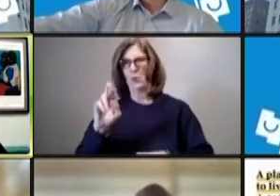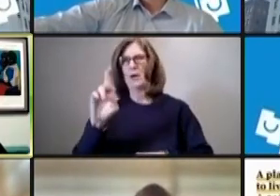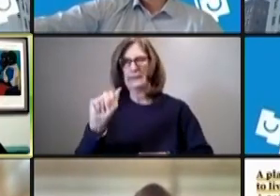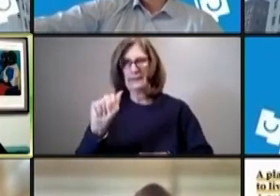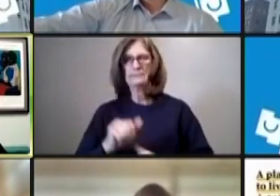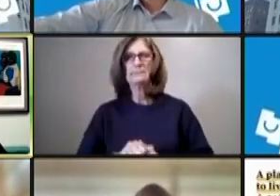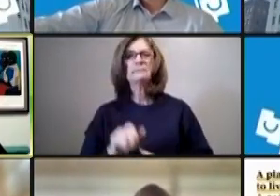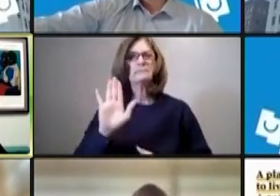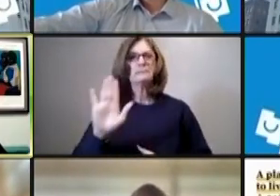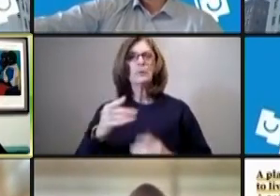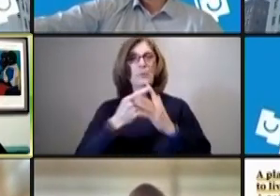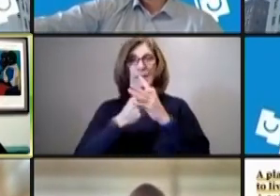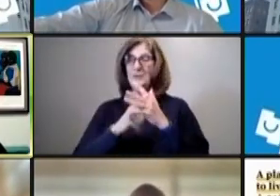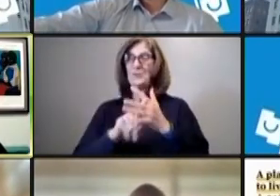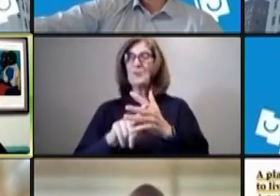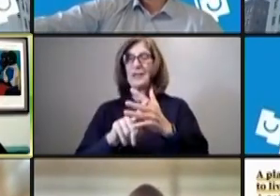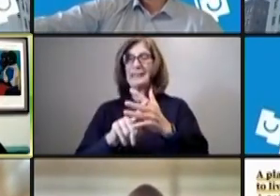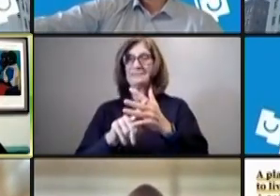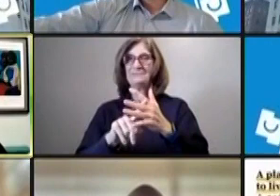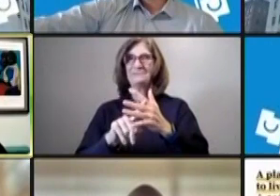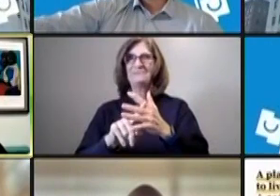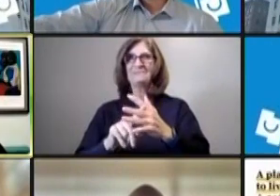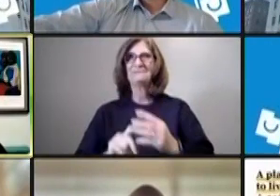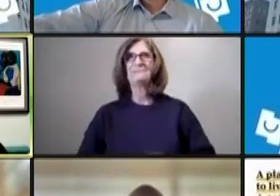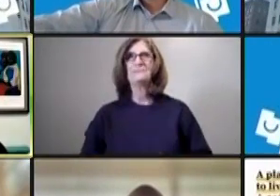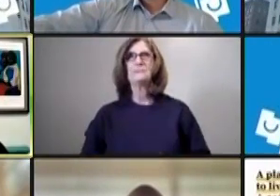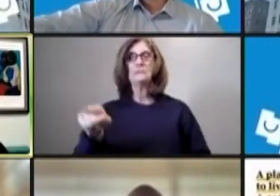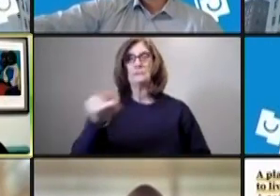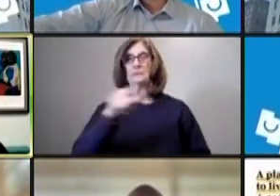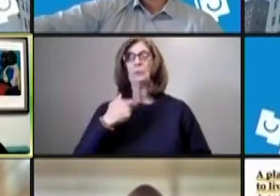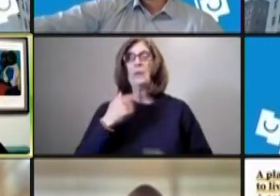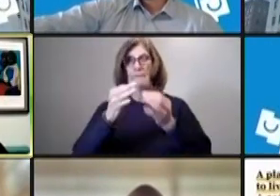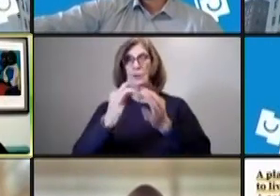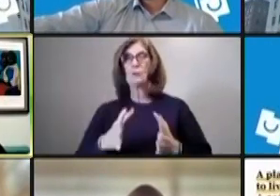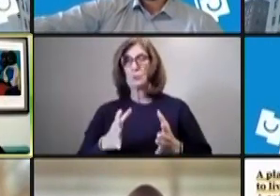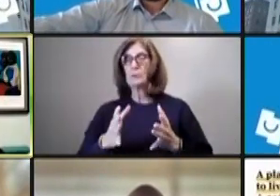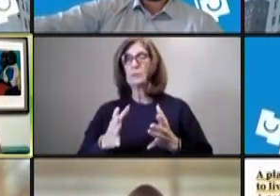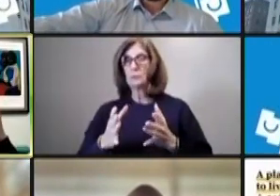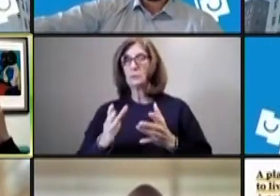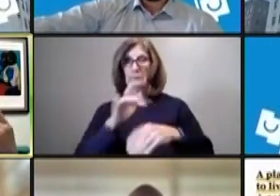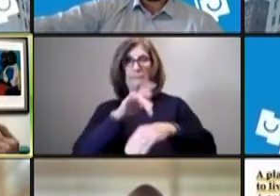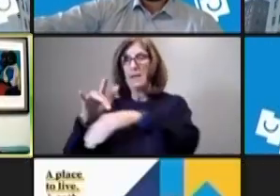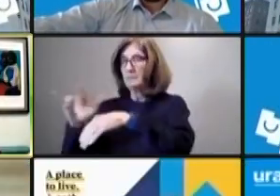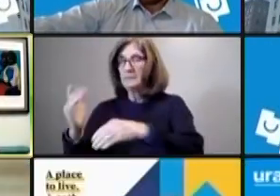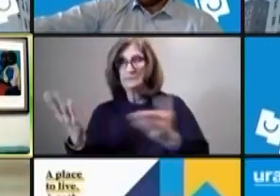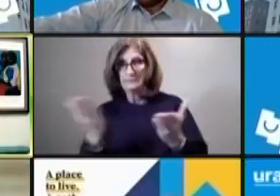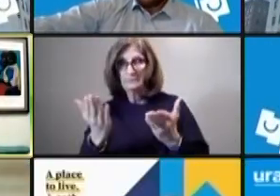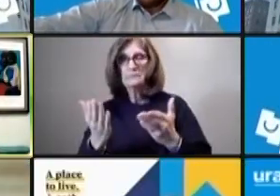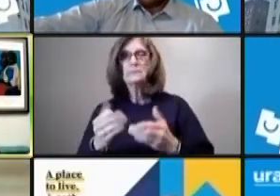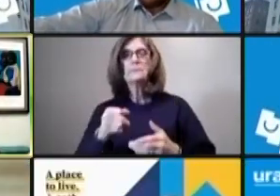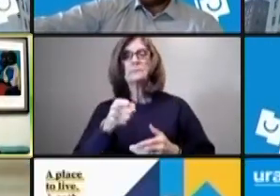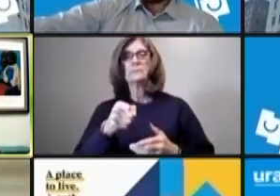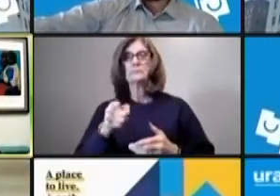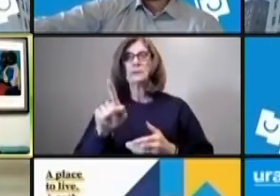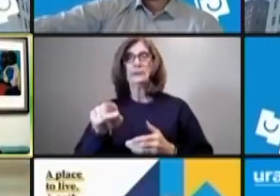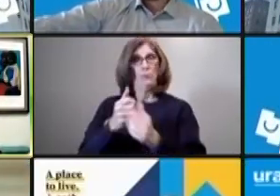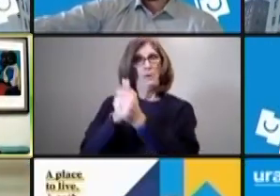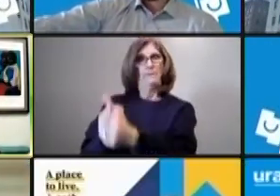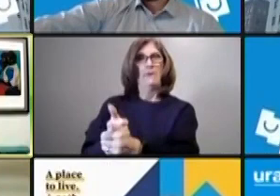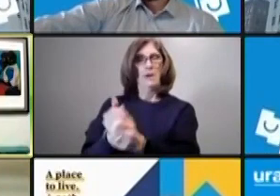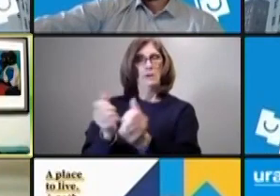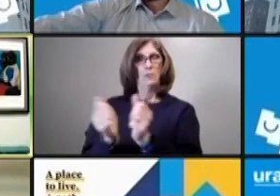We're going to get started. We do have ASL interpretation available today. To follow along, we would